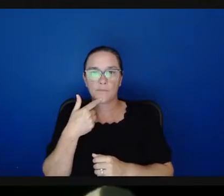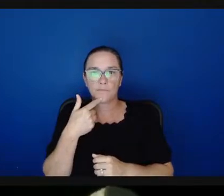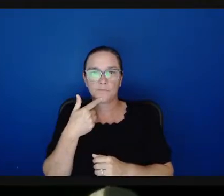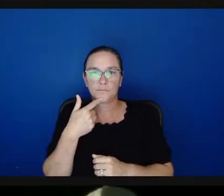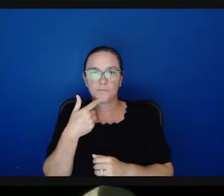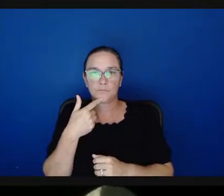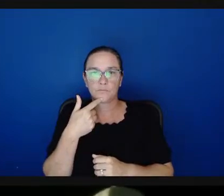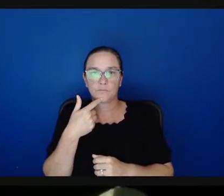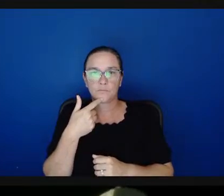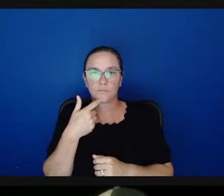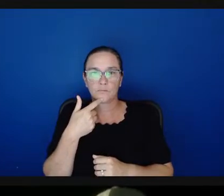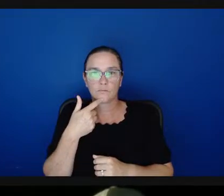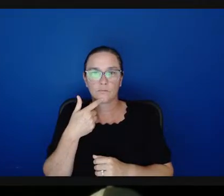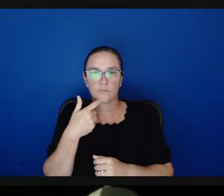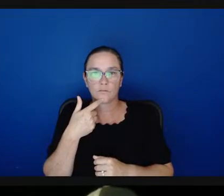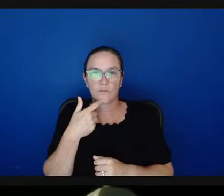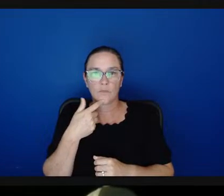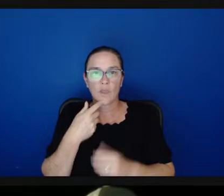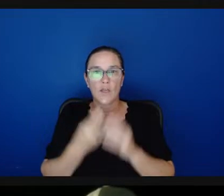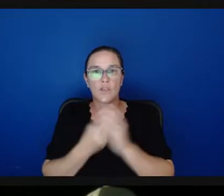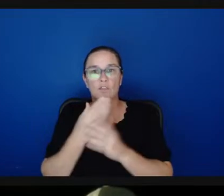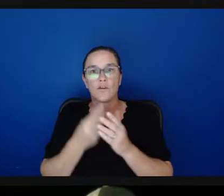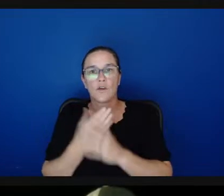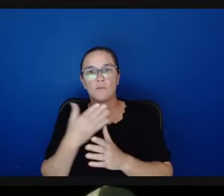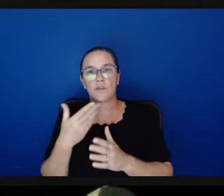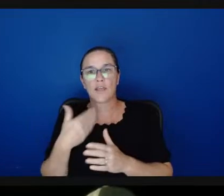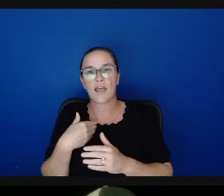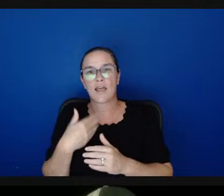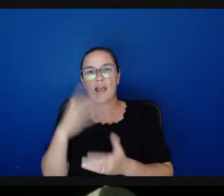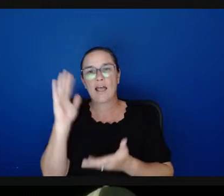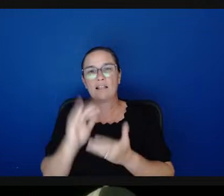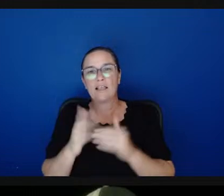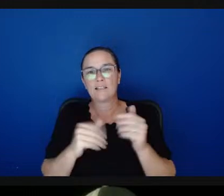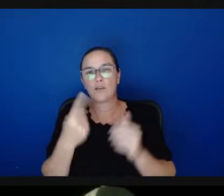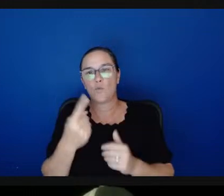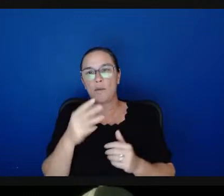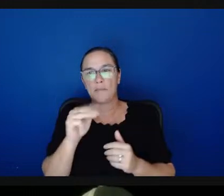that the eruption deposited less than 1 millimeter of Pele's hairs in